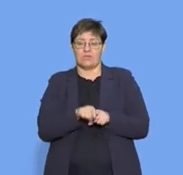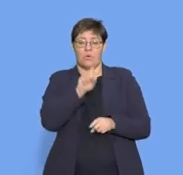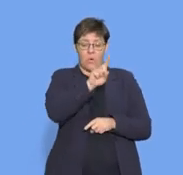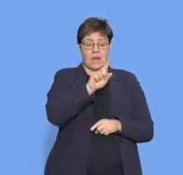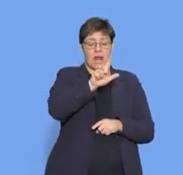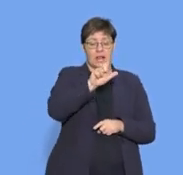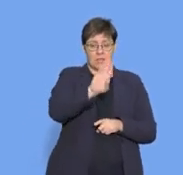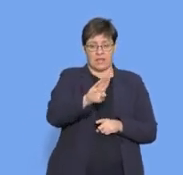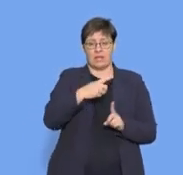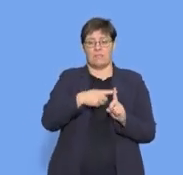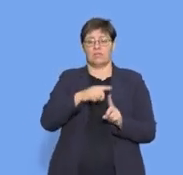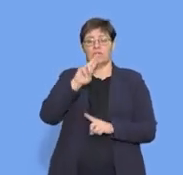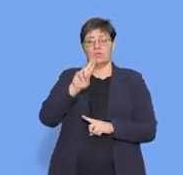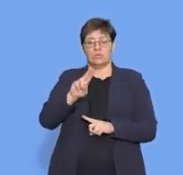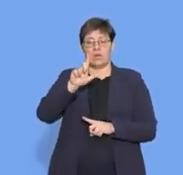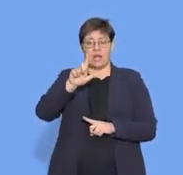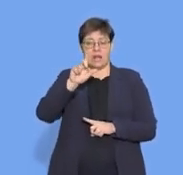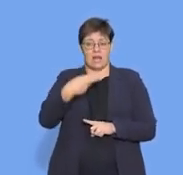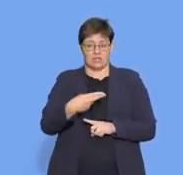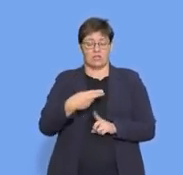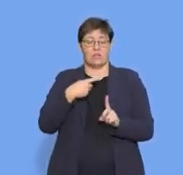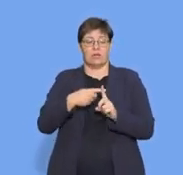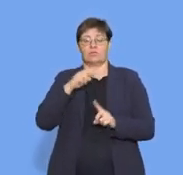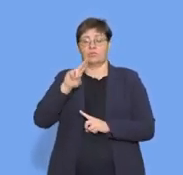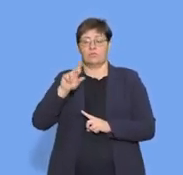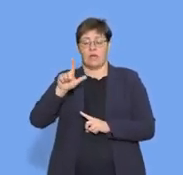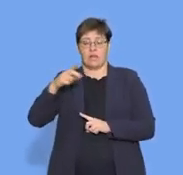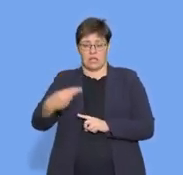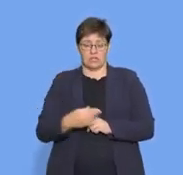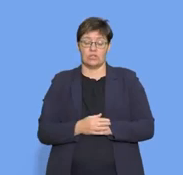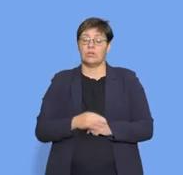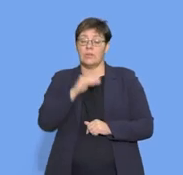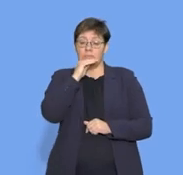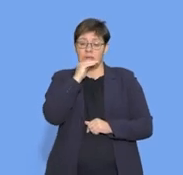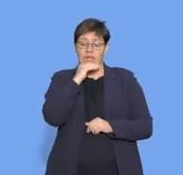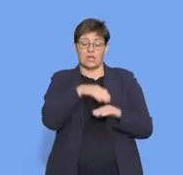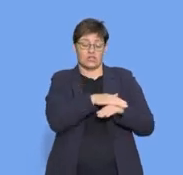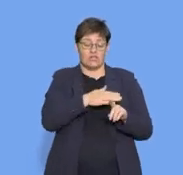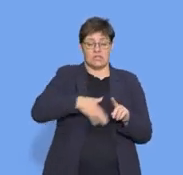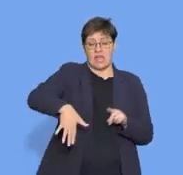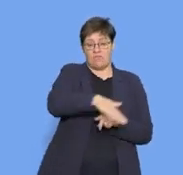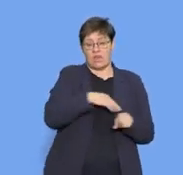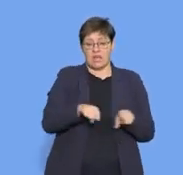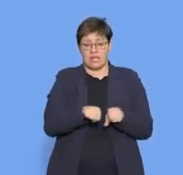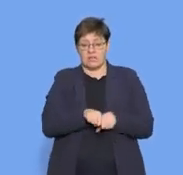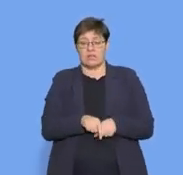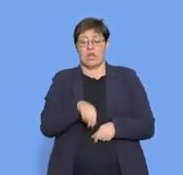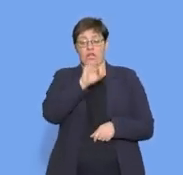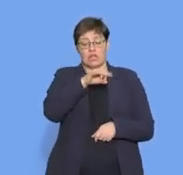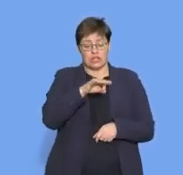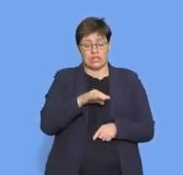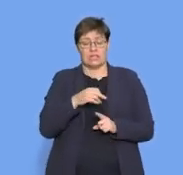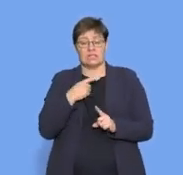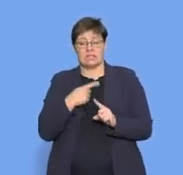times height. Cool. Now at this point I can substitute my values in. Length times breadth is going to